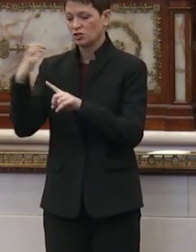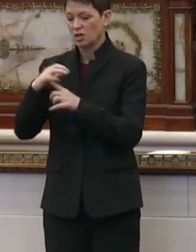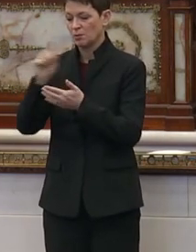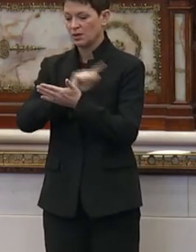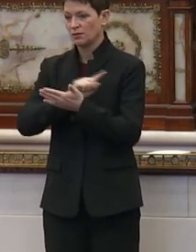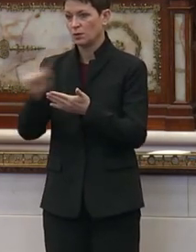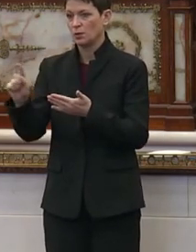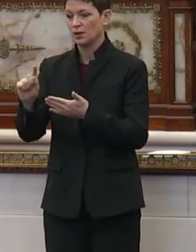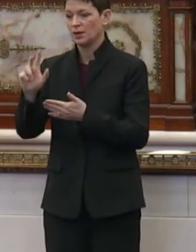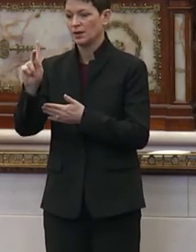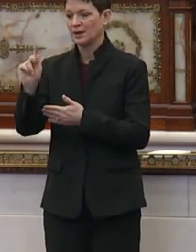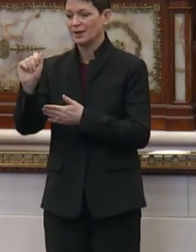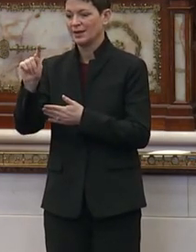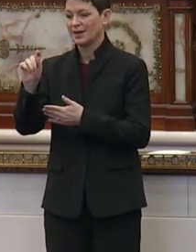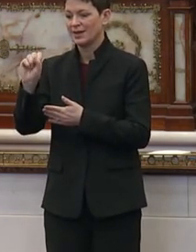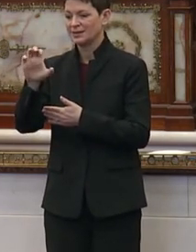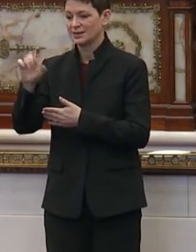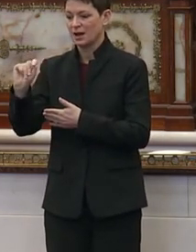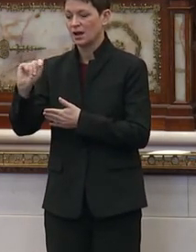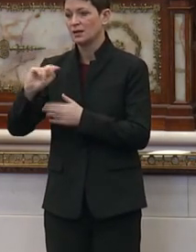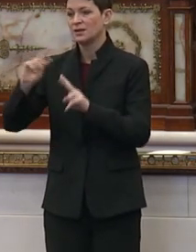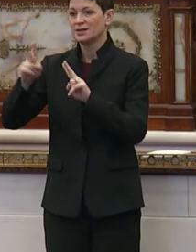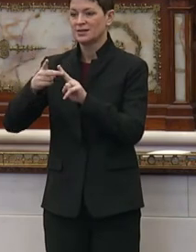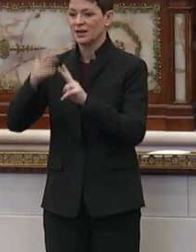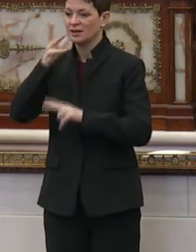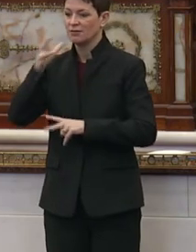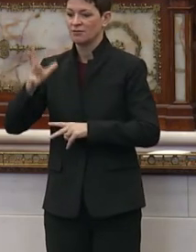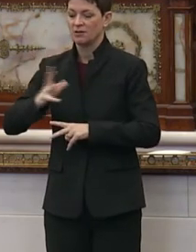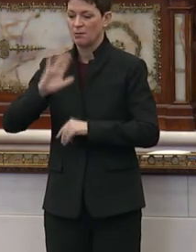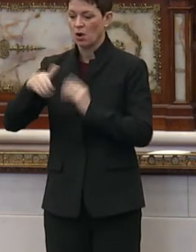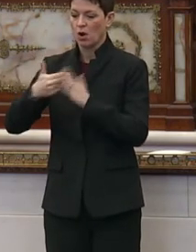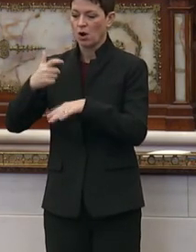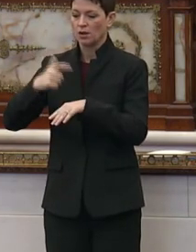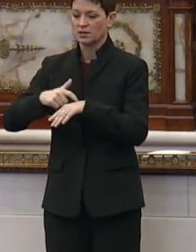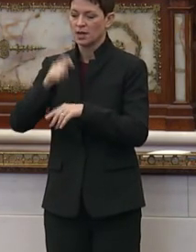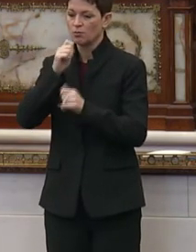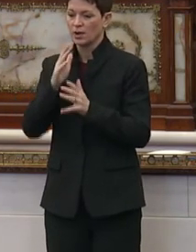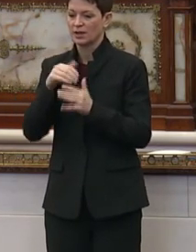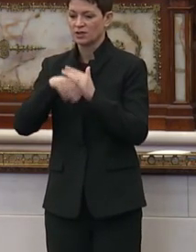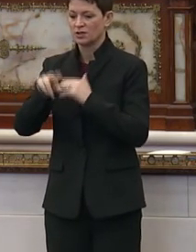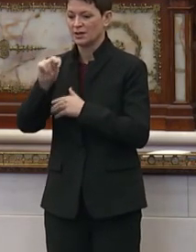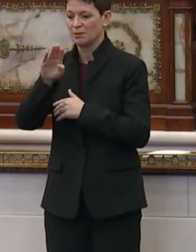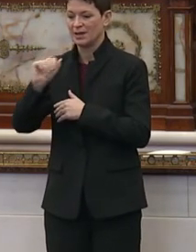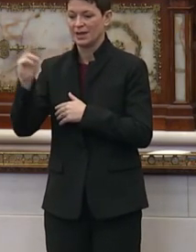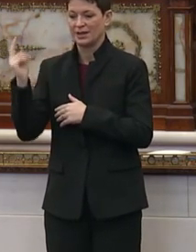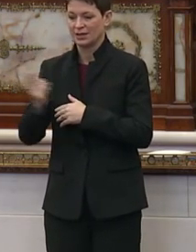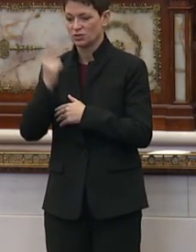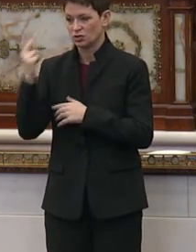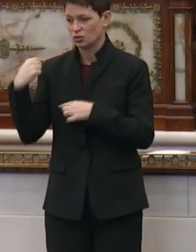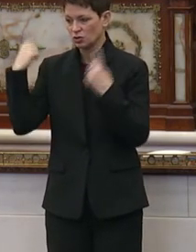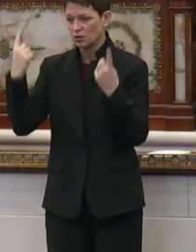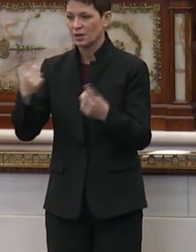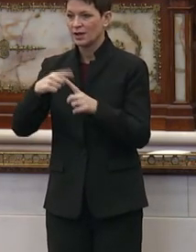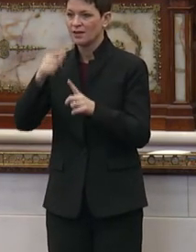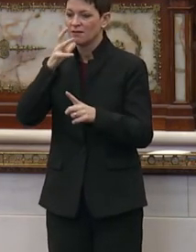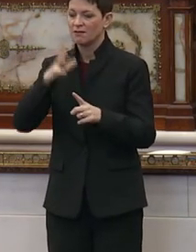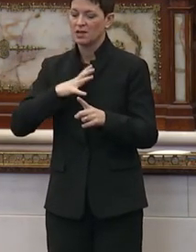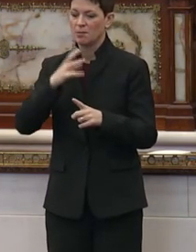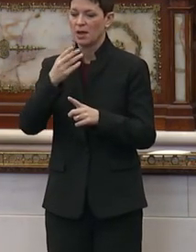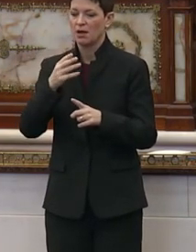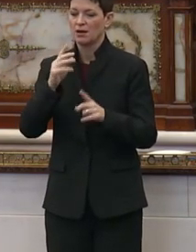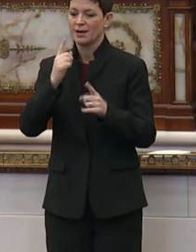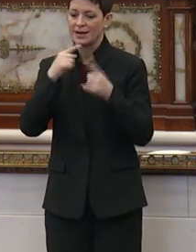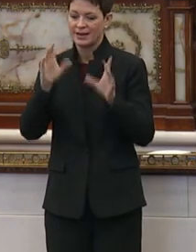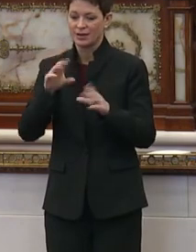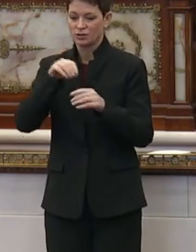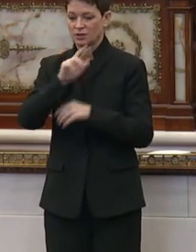of the Week, Kate Scott, on becoming the second female full-time broadcaster in NBA history and female play-by-play